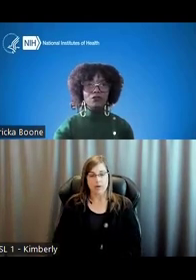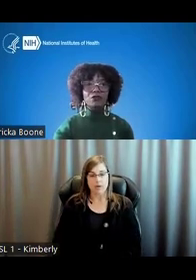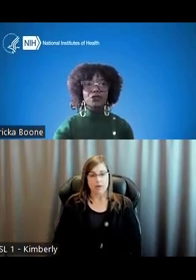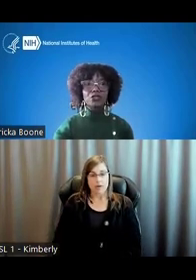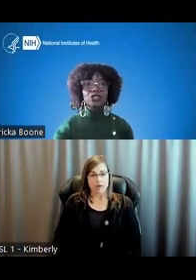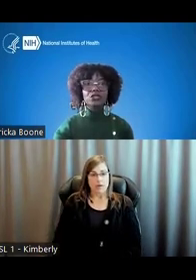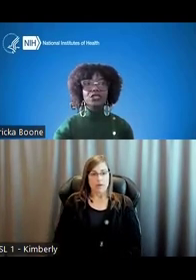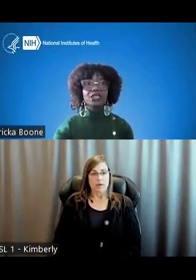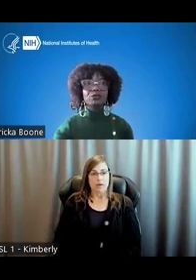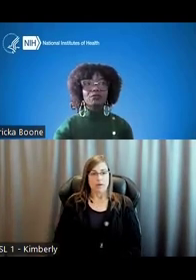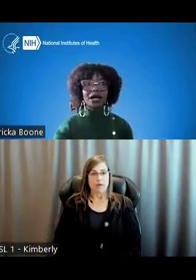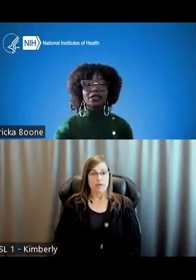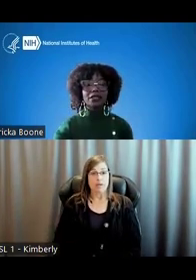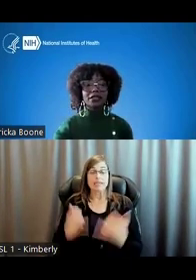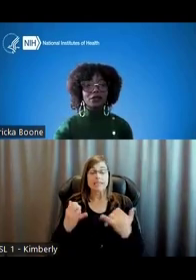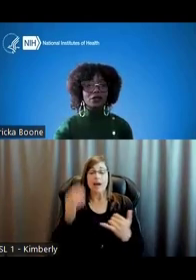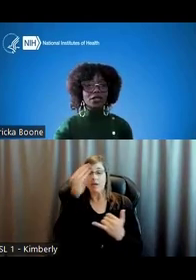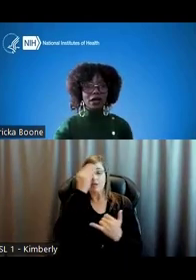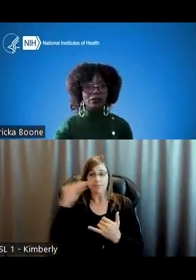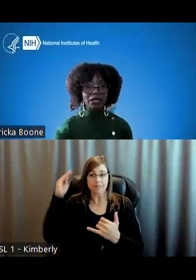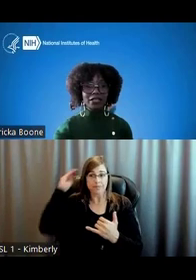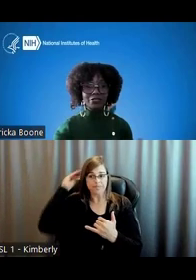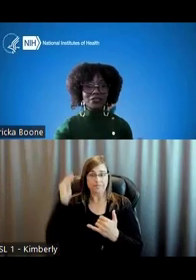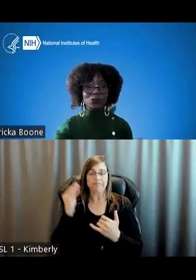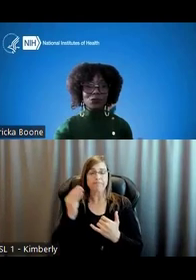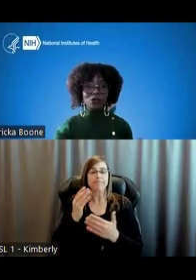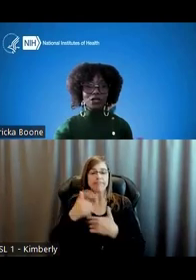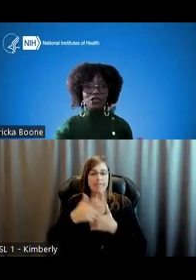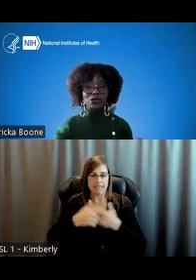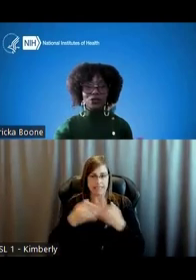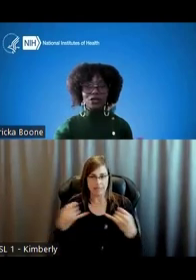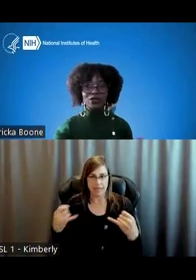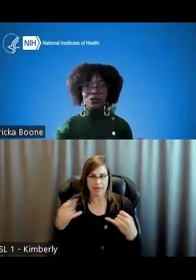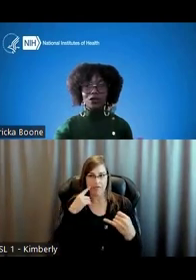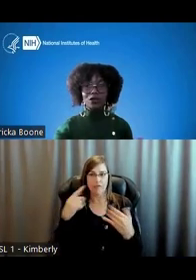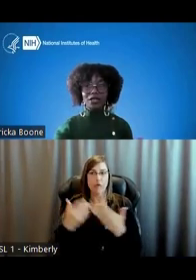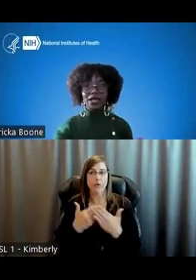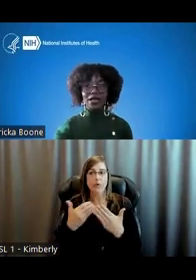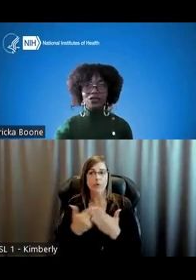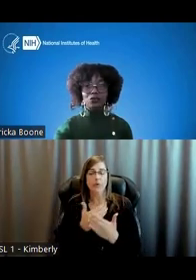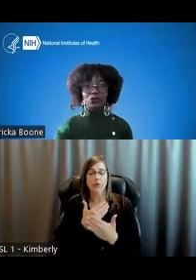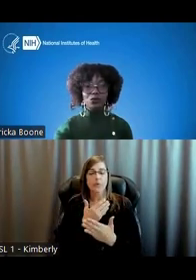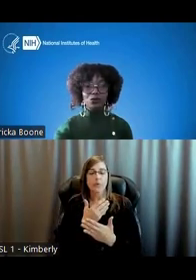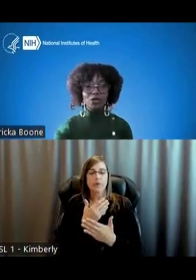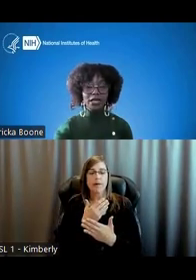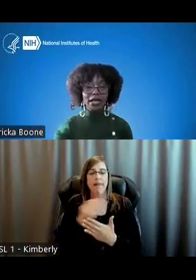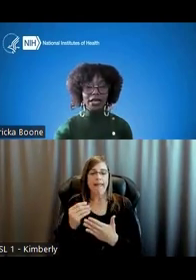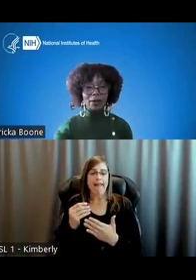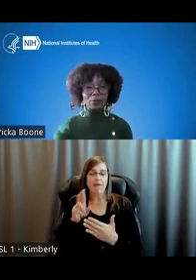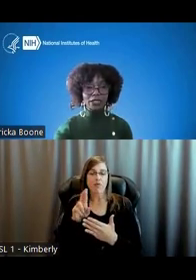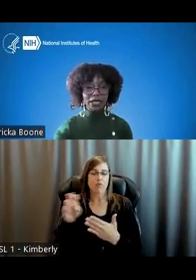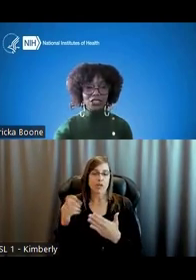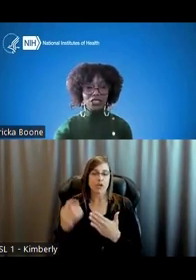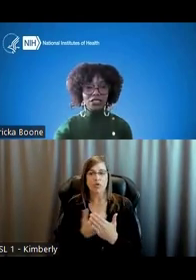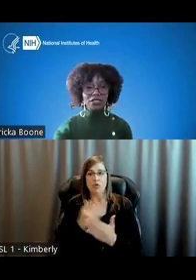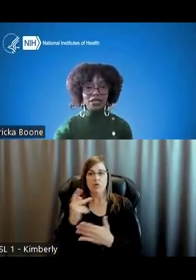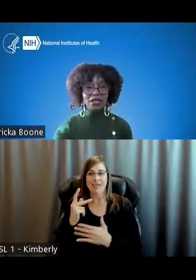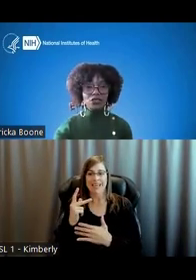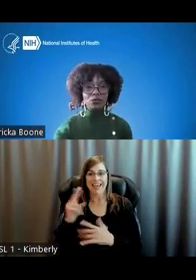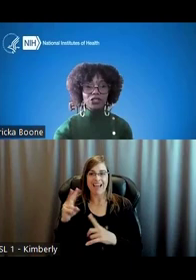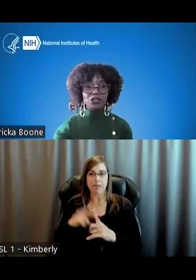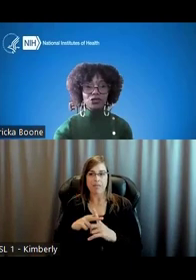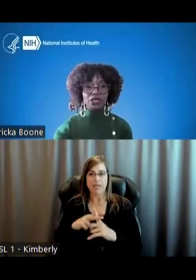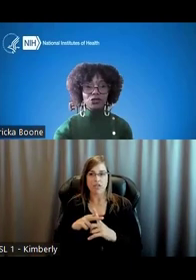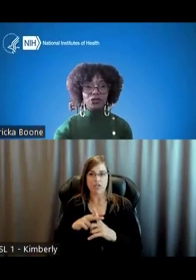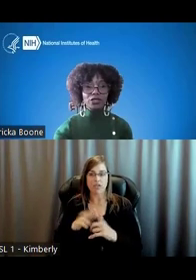I want for you to keep in mind that there are timelines for new as well as renewal K applications.